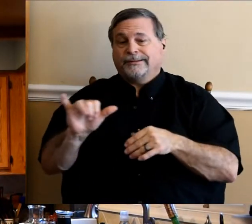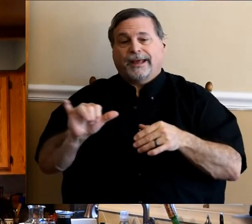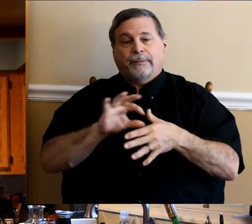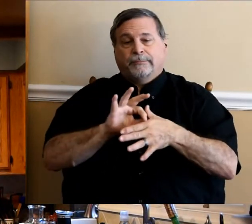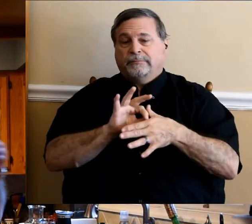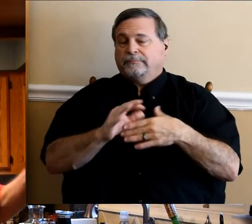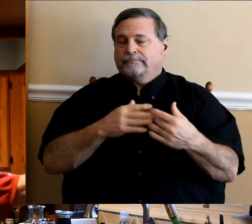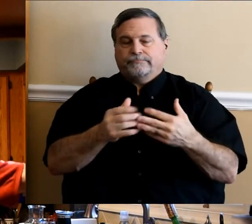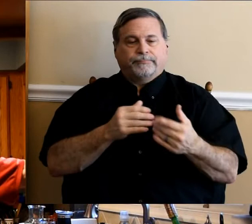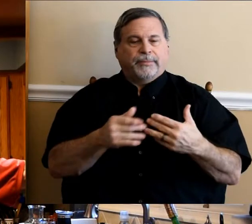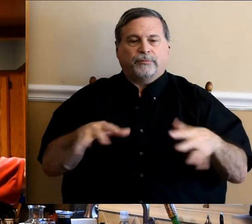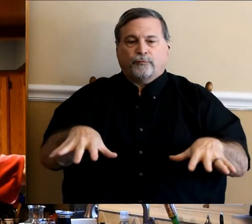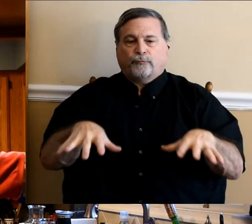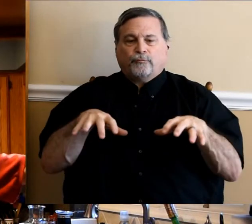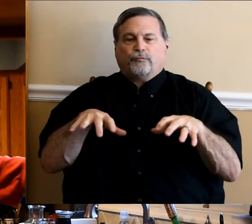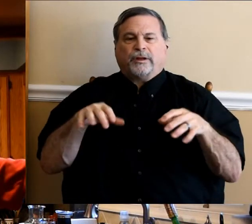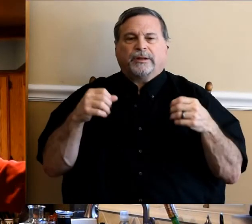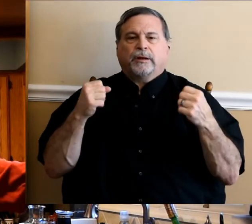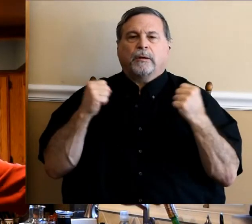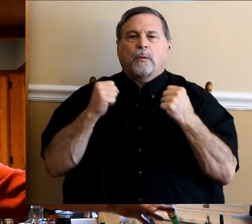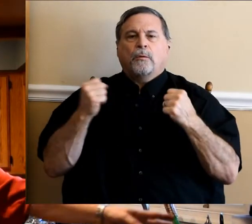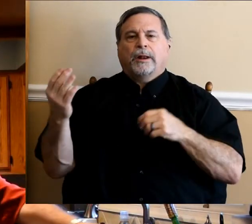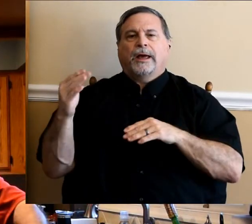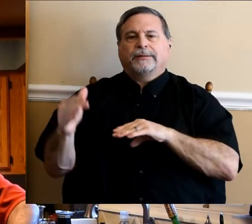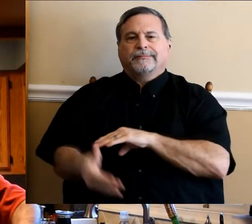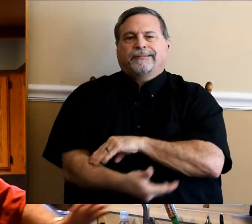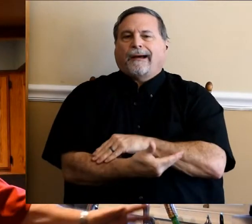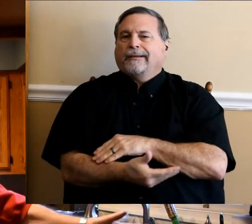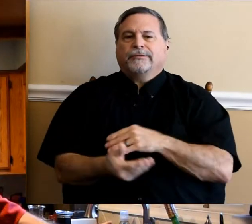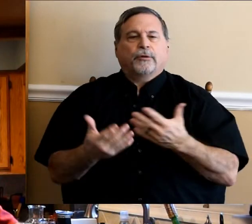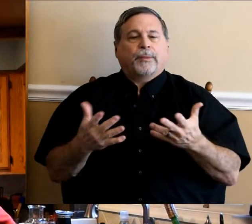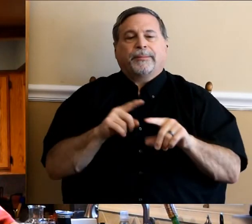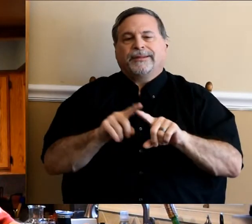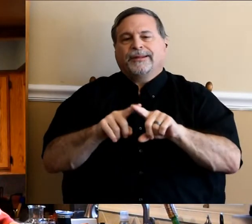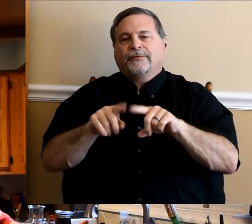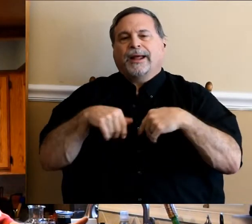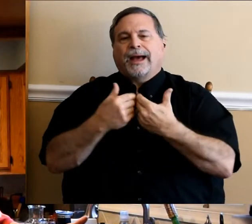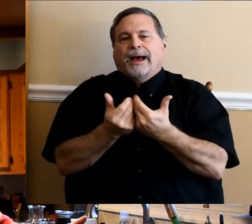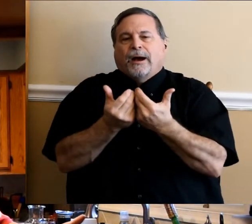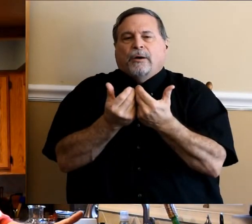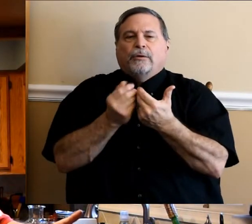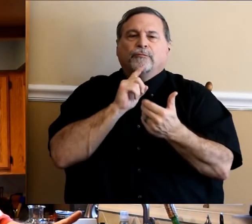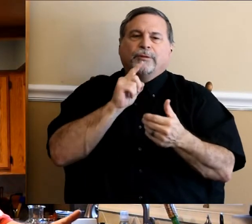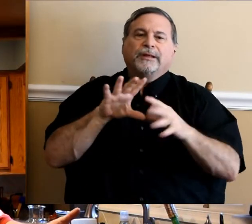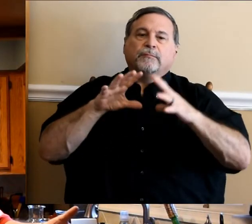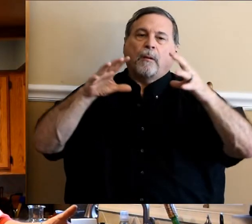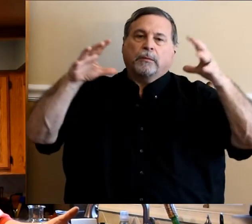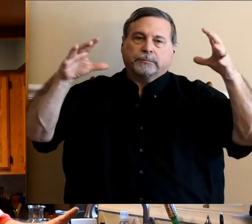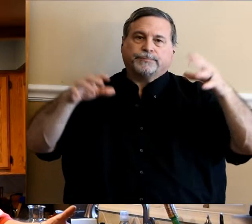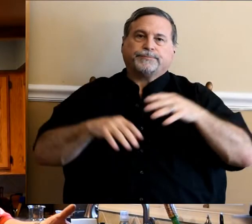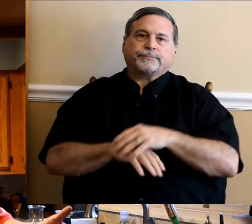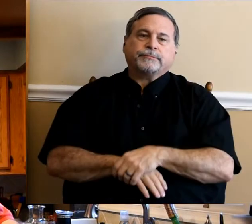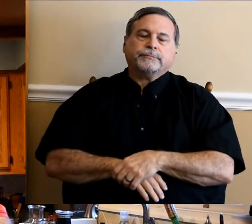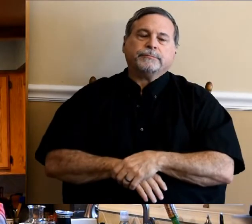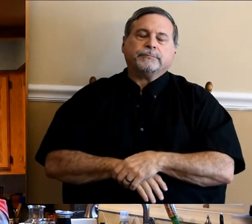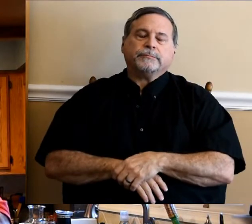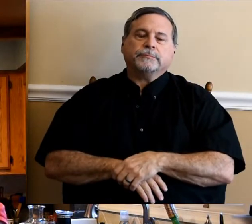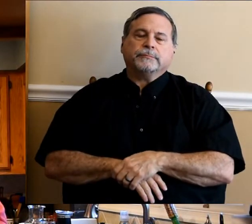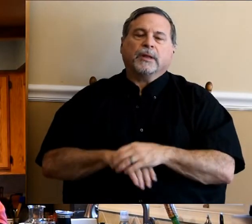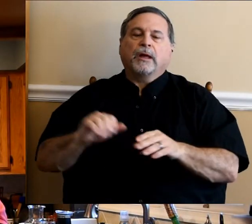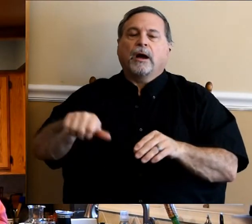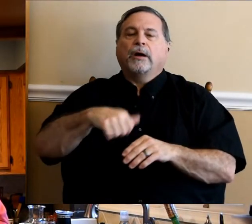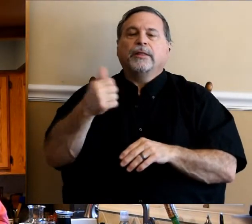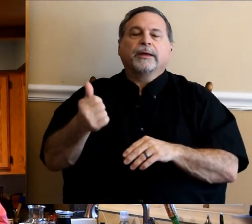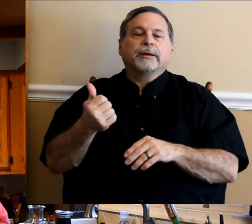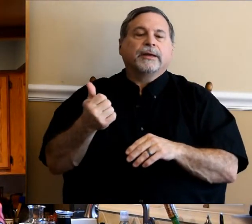pounds, like it was freezing cold all last night, that could have had a difference in how it actually smoked. Now